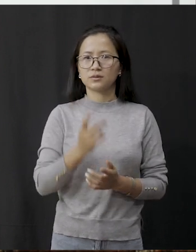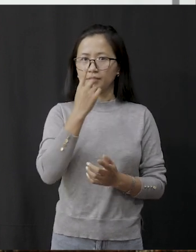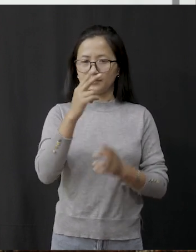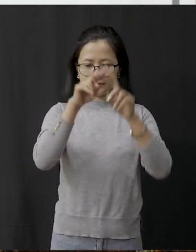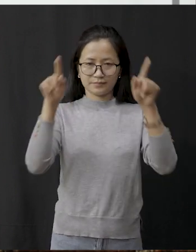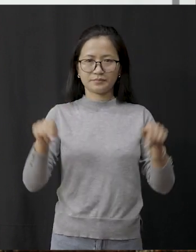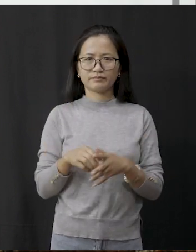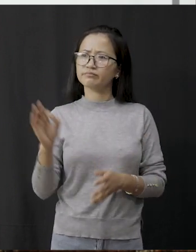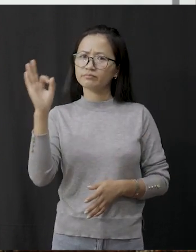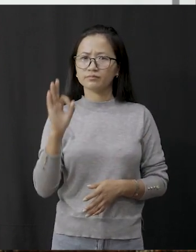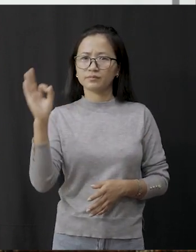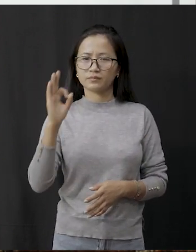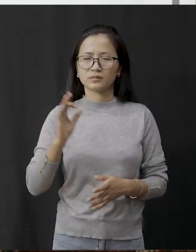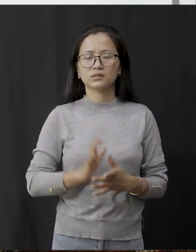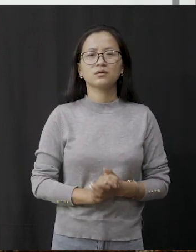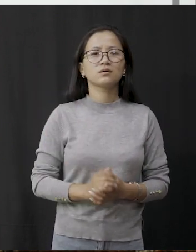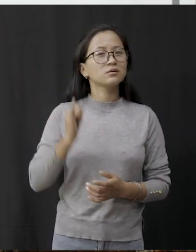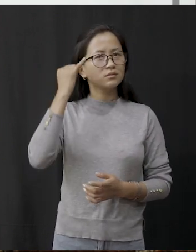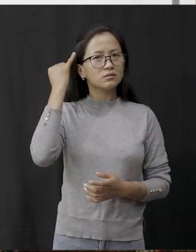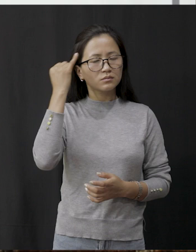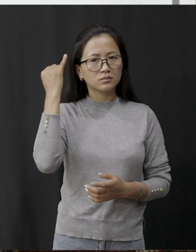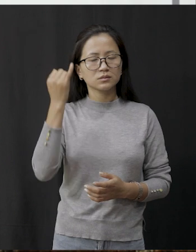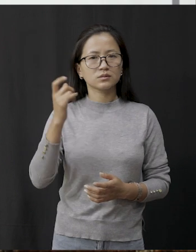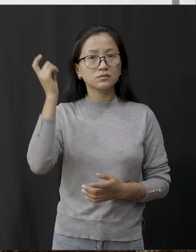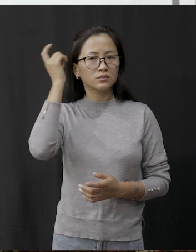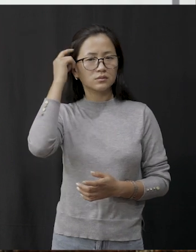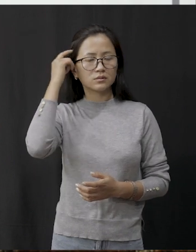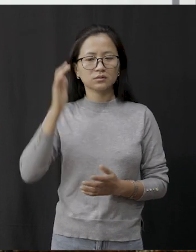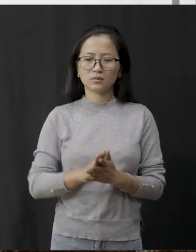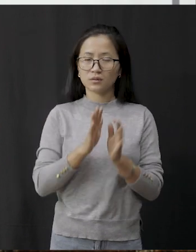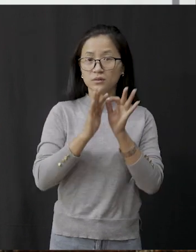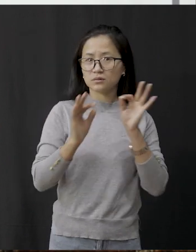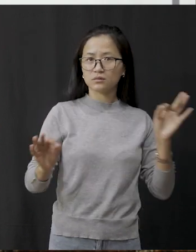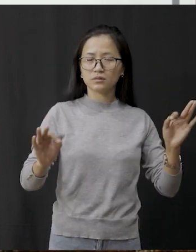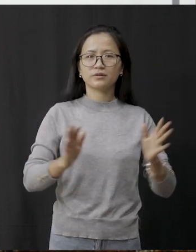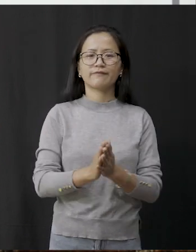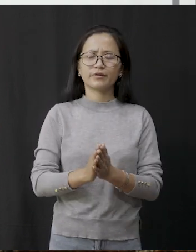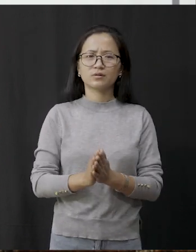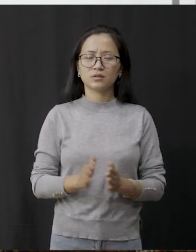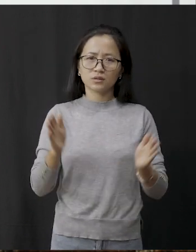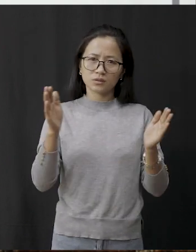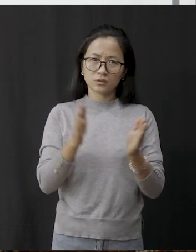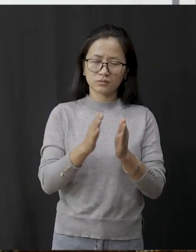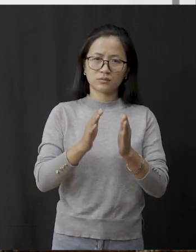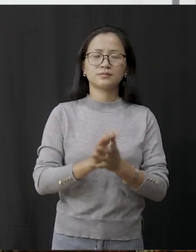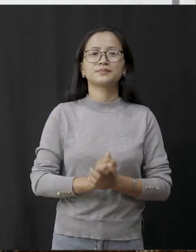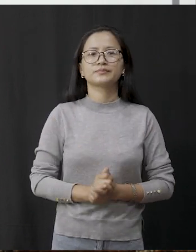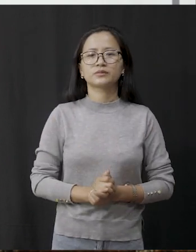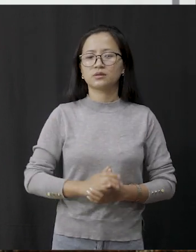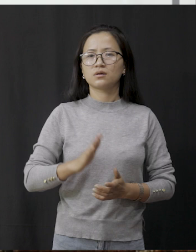right? So just imagine, okay? So the story is in this way. It's a very short story. So